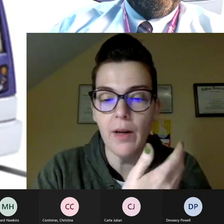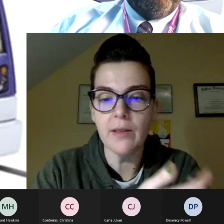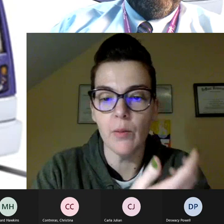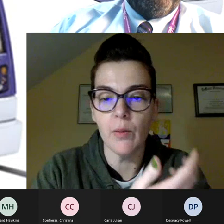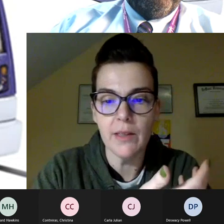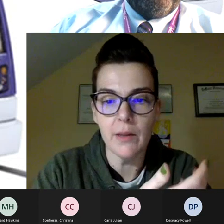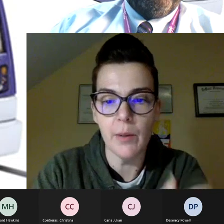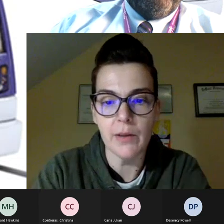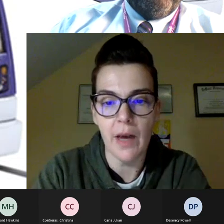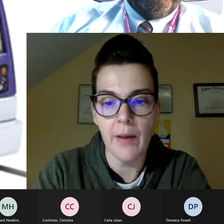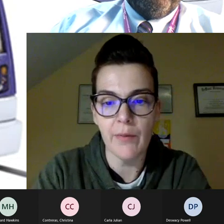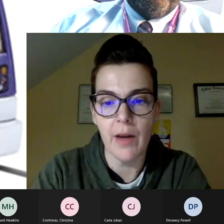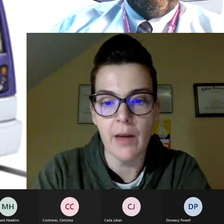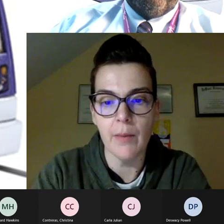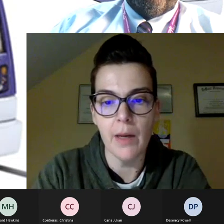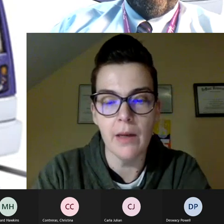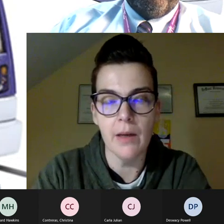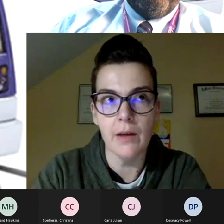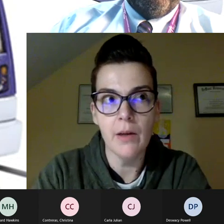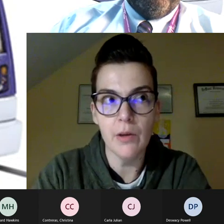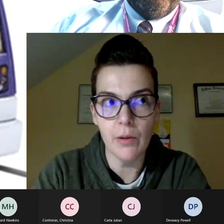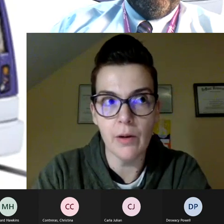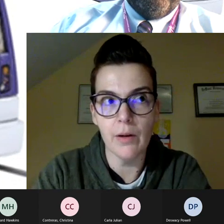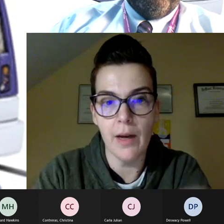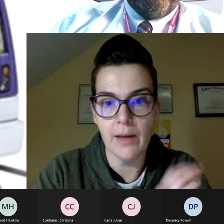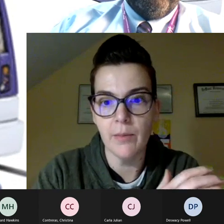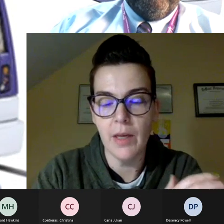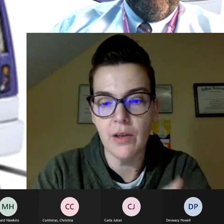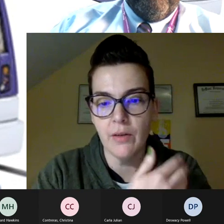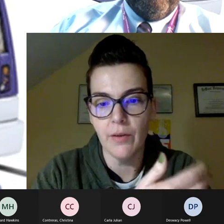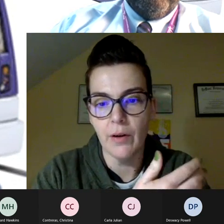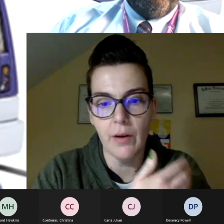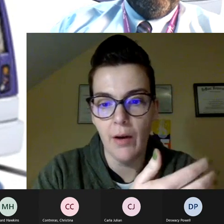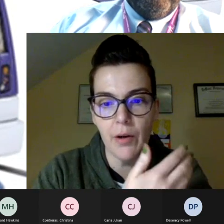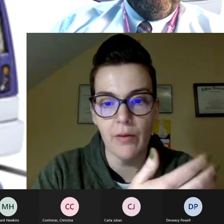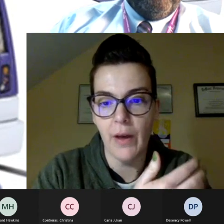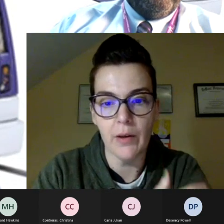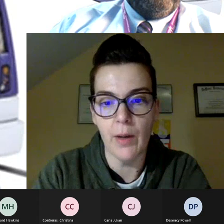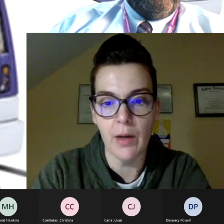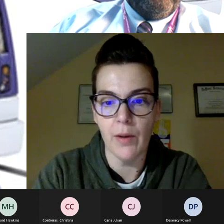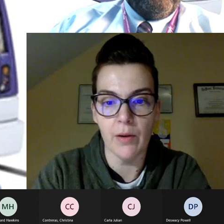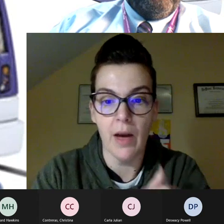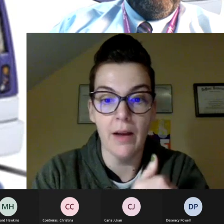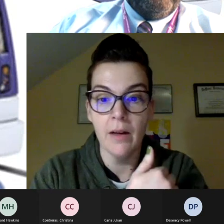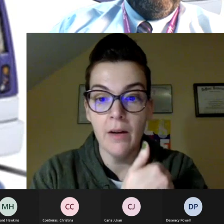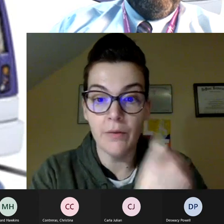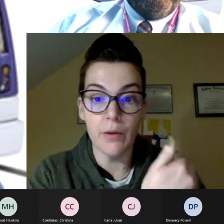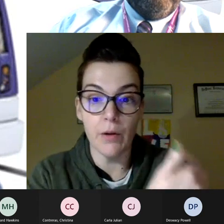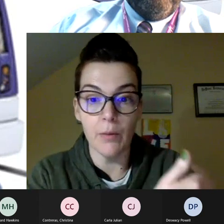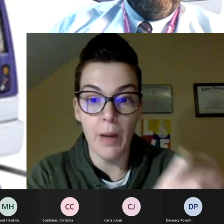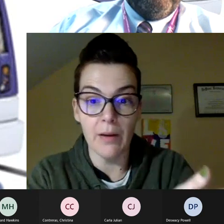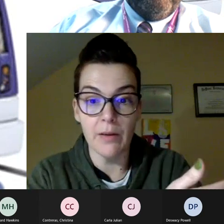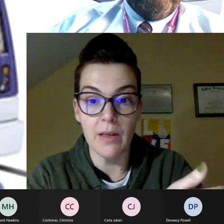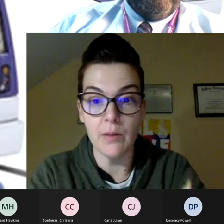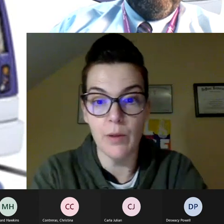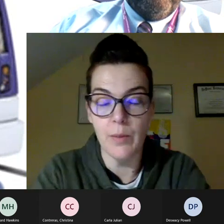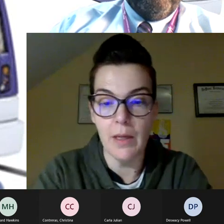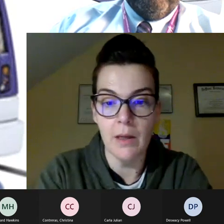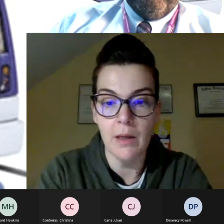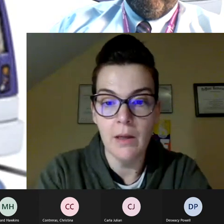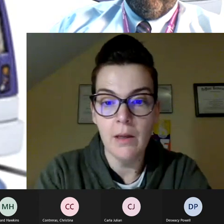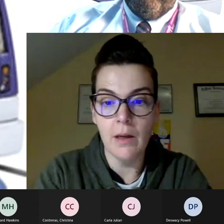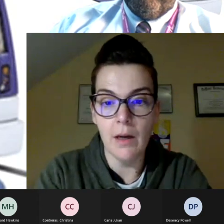2 hours? Like, what is a reasonable time frame in your estimation for how you're evaluating whether or not further